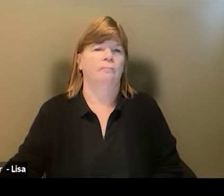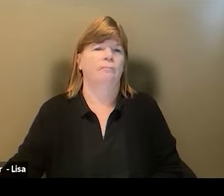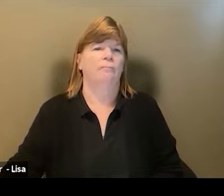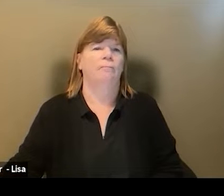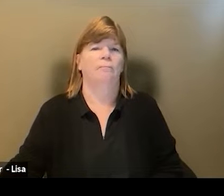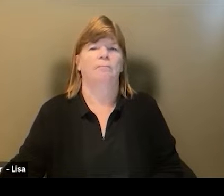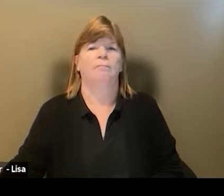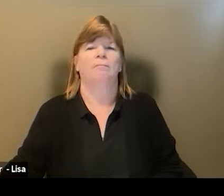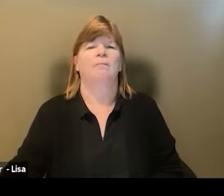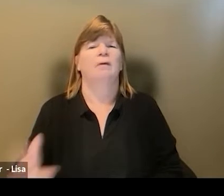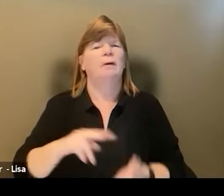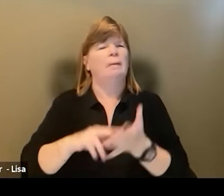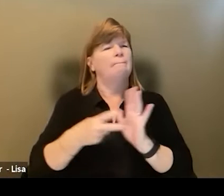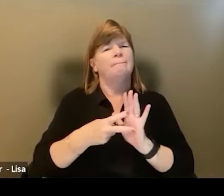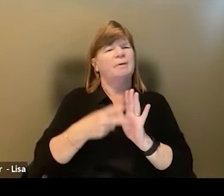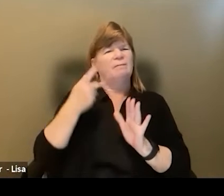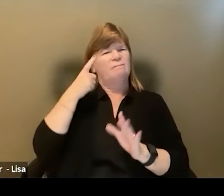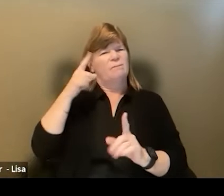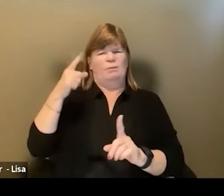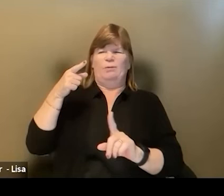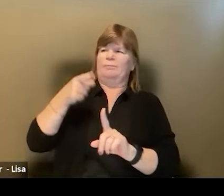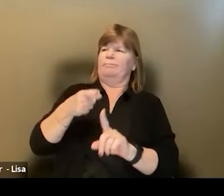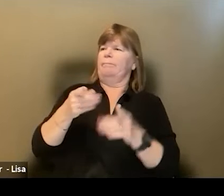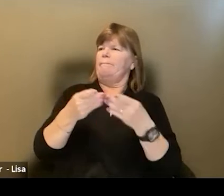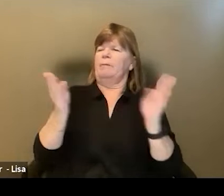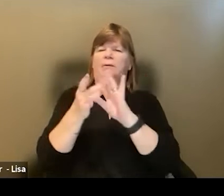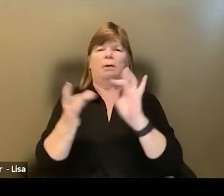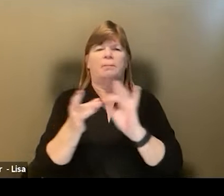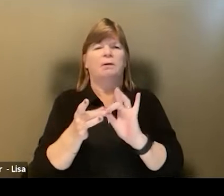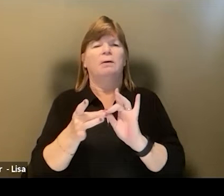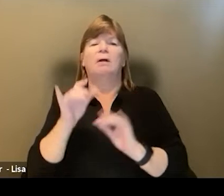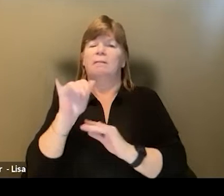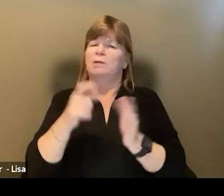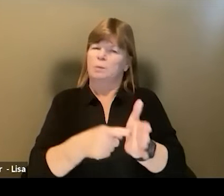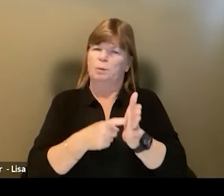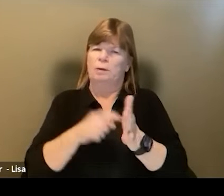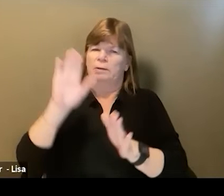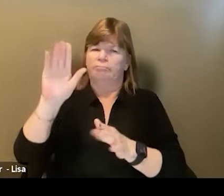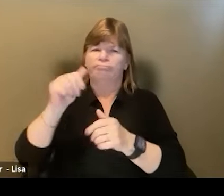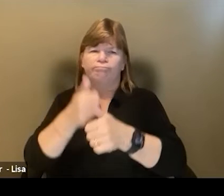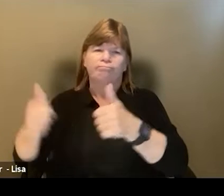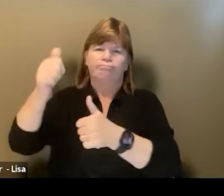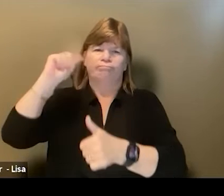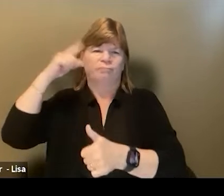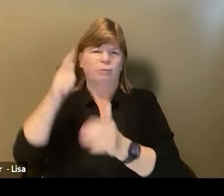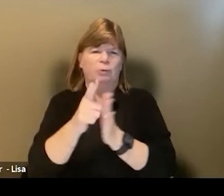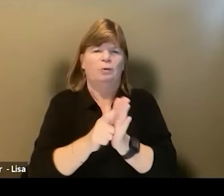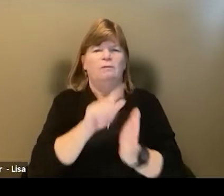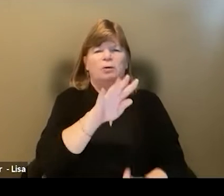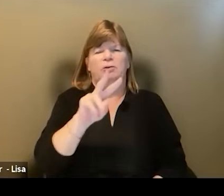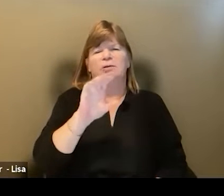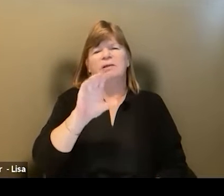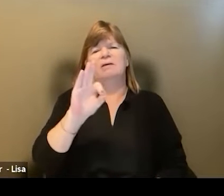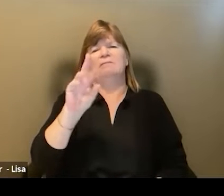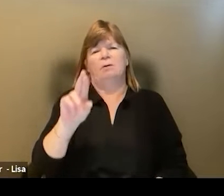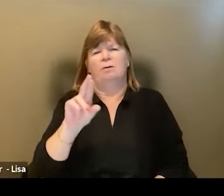So what is the purpose of public comment? So public comment is required by federal law and 42